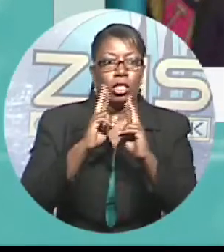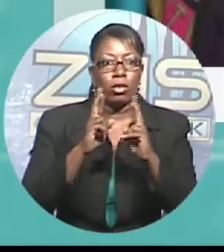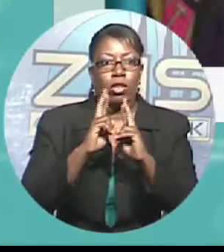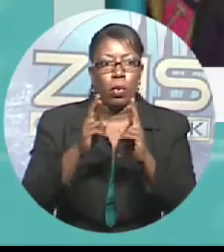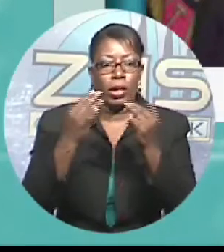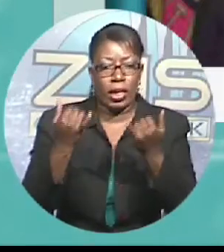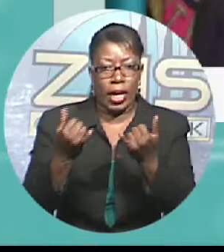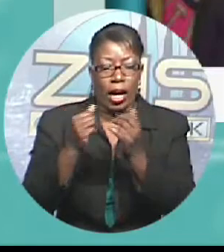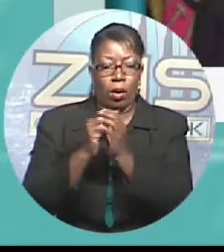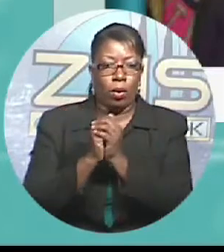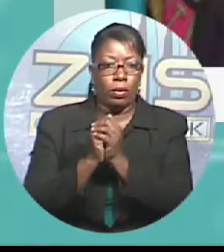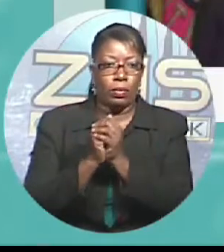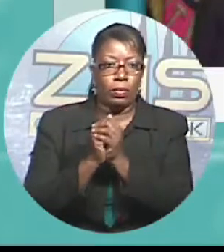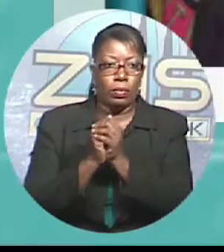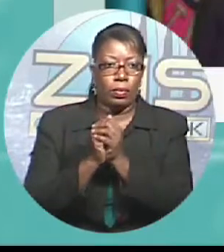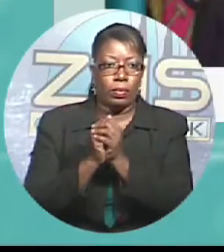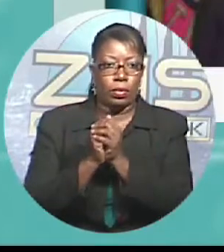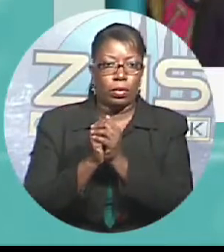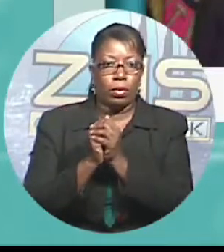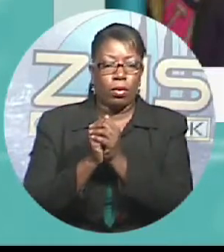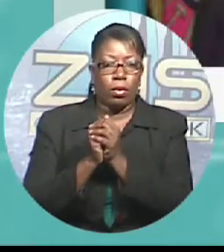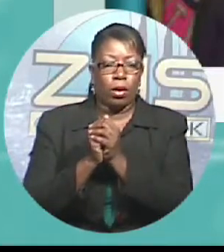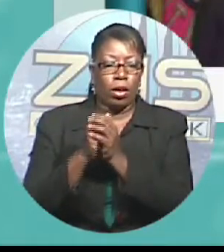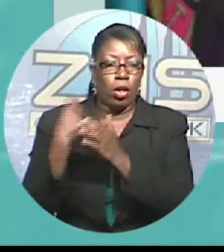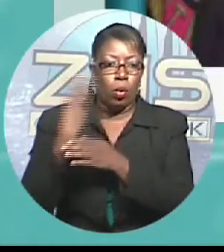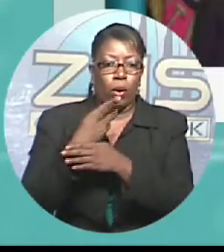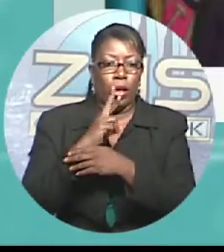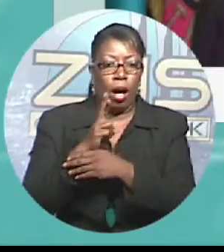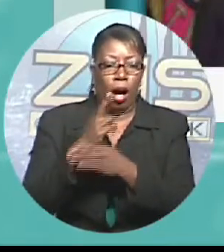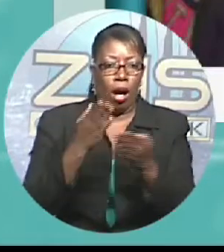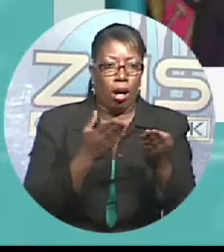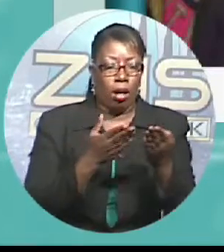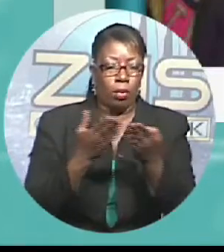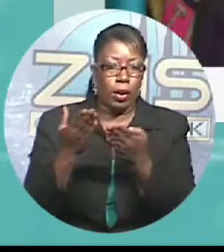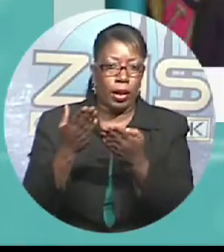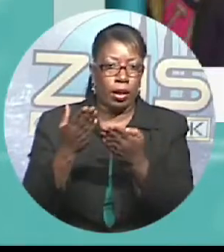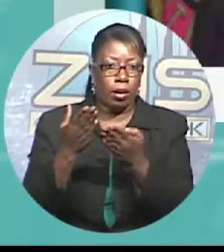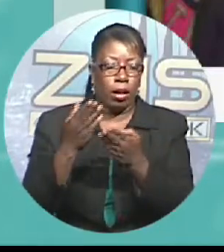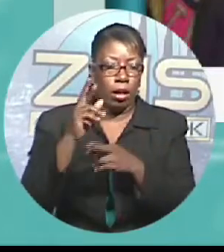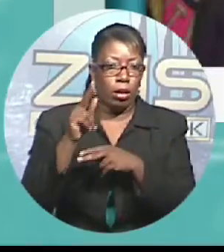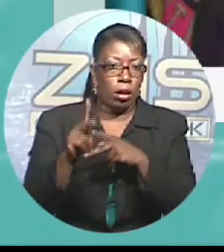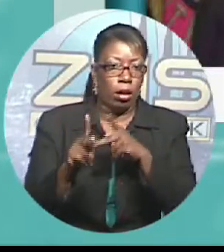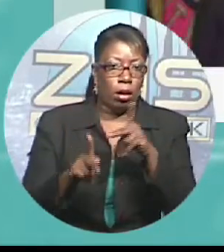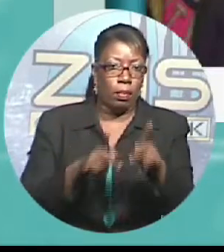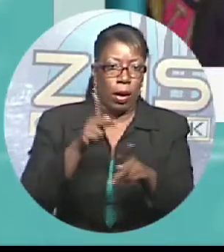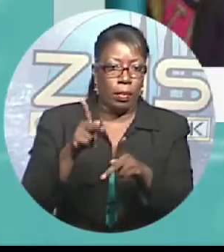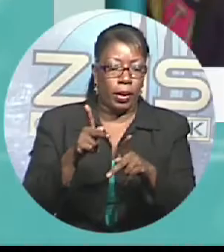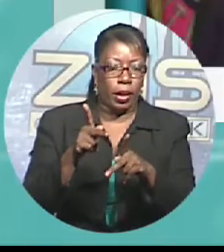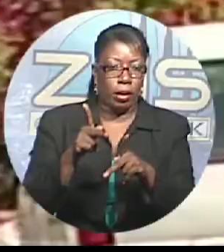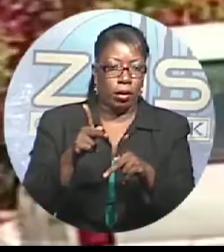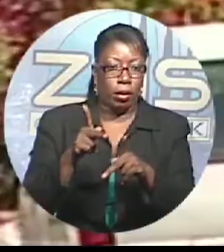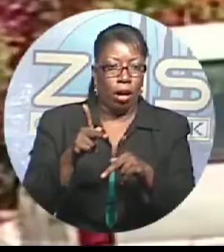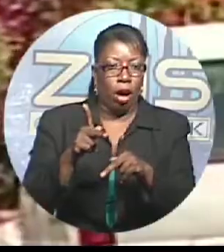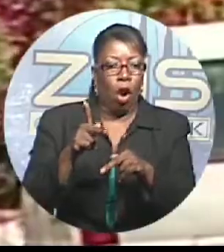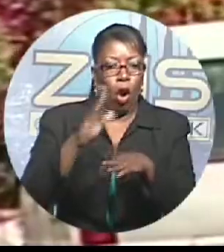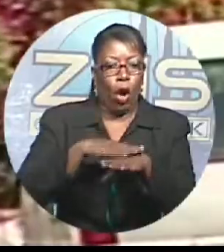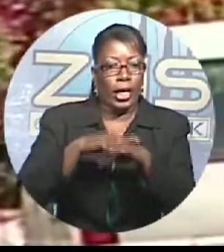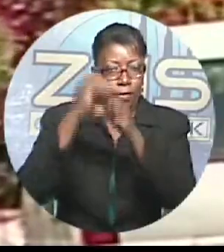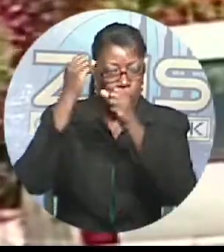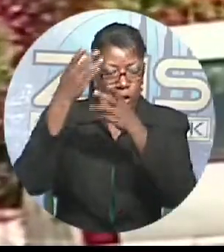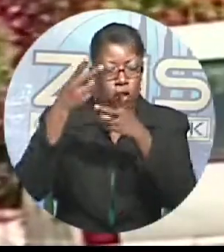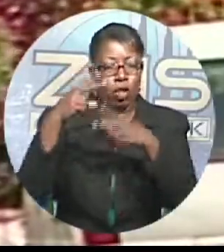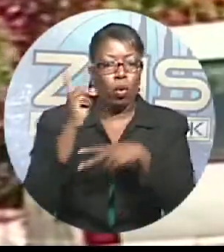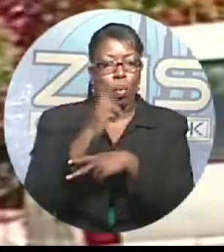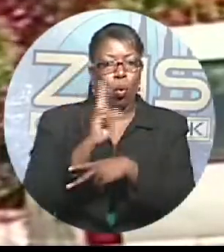investigation progresses, we'll be bringing members of the public and the wide community up to date on where we are. During that phone interview